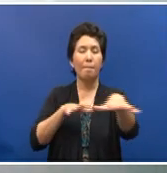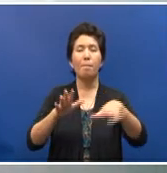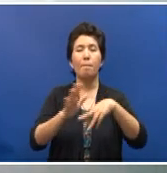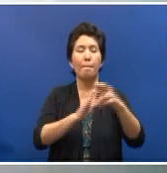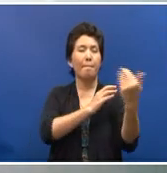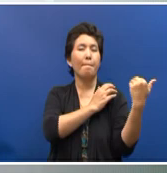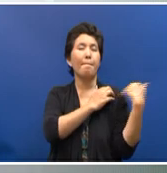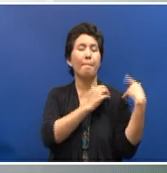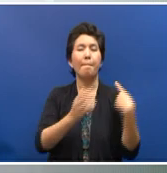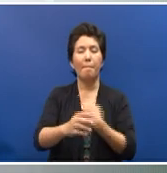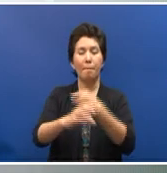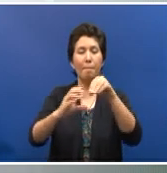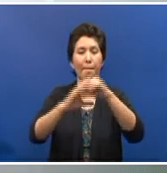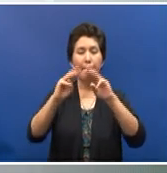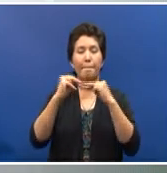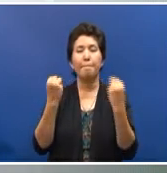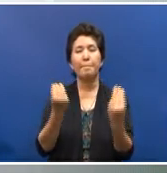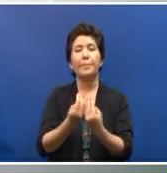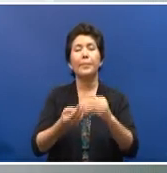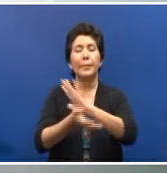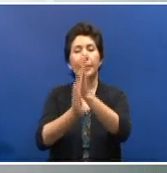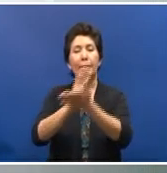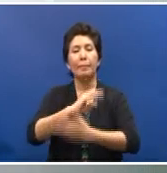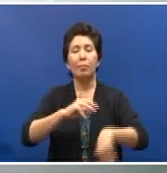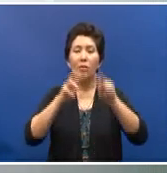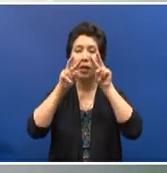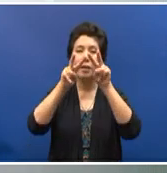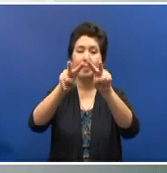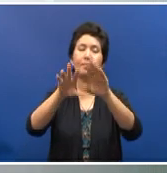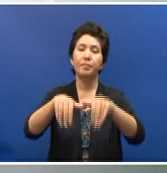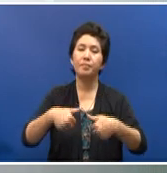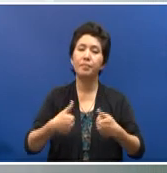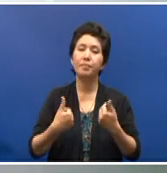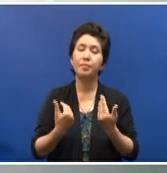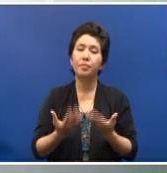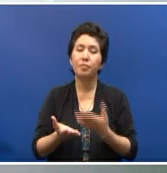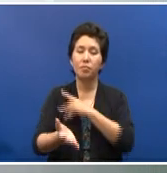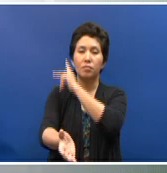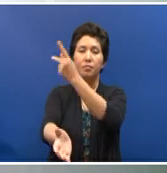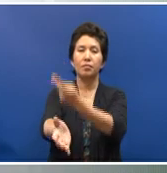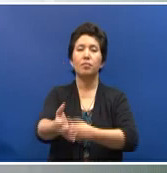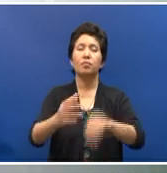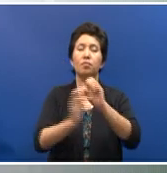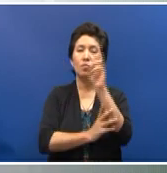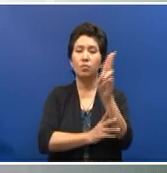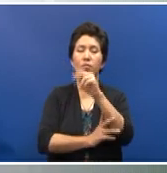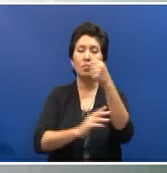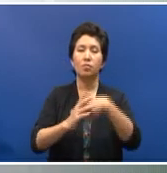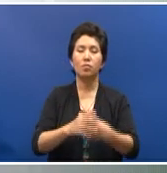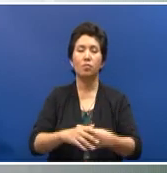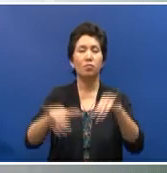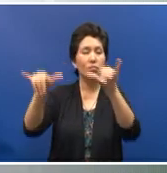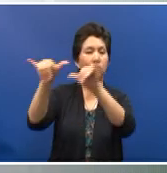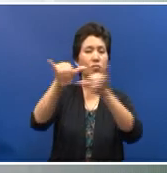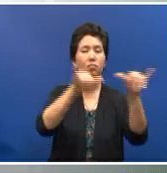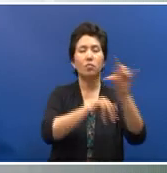in society? Okay, and we also want to see how wealth and power can be used in order to measure the